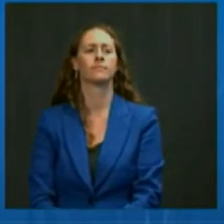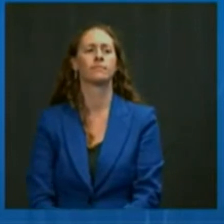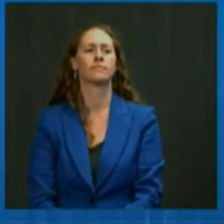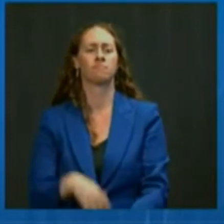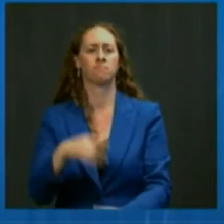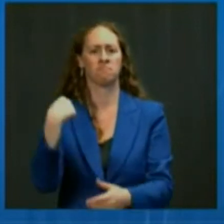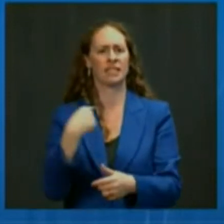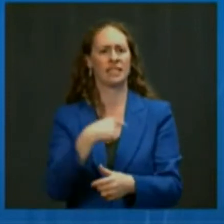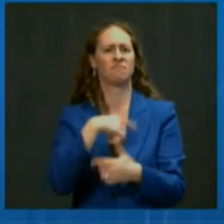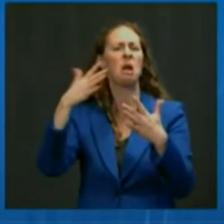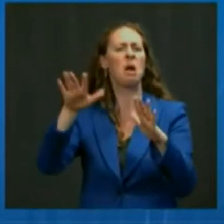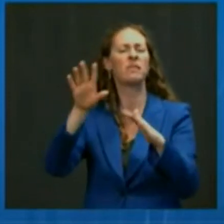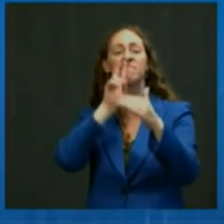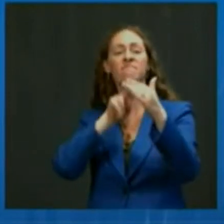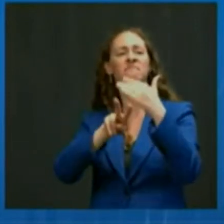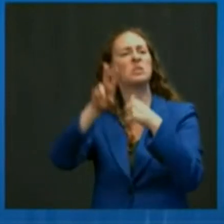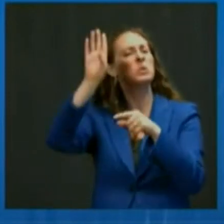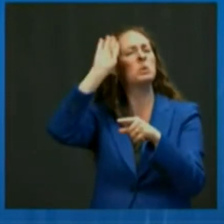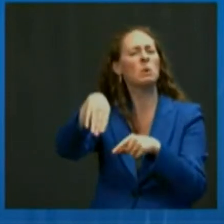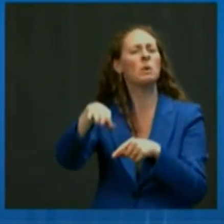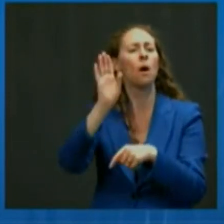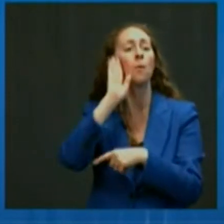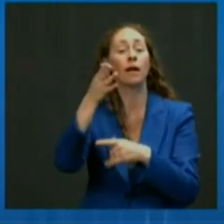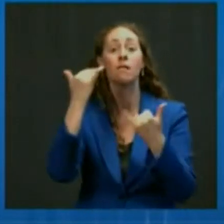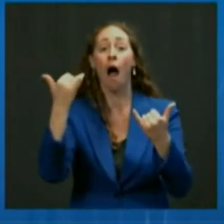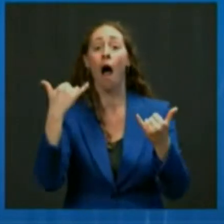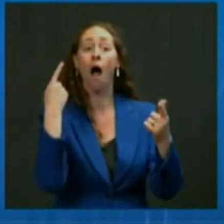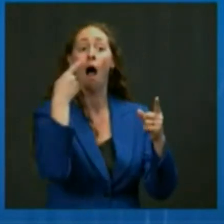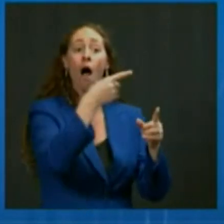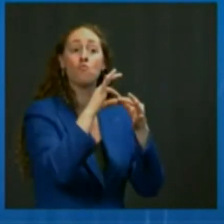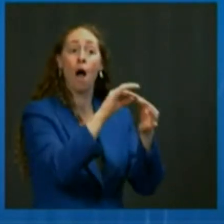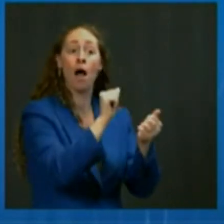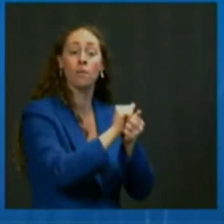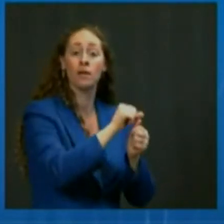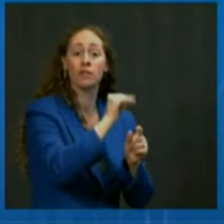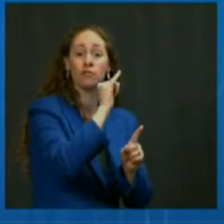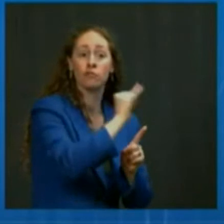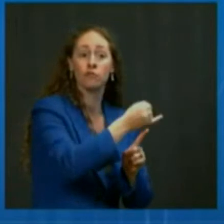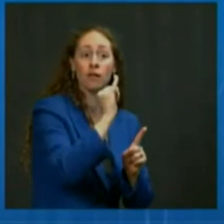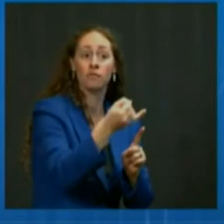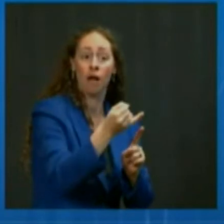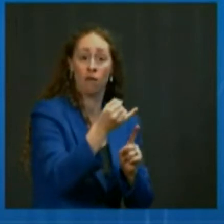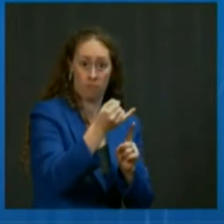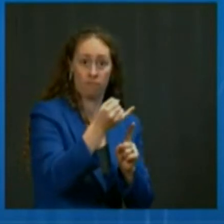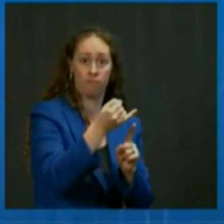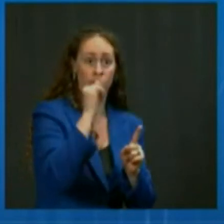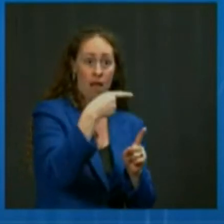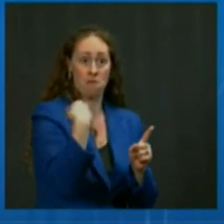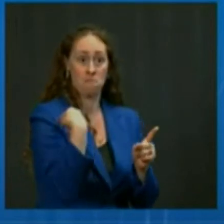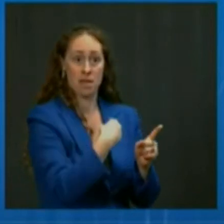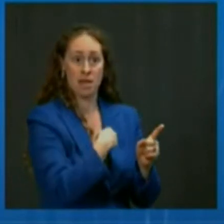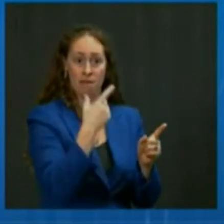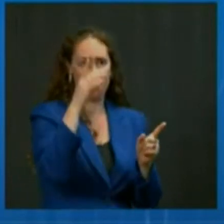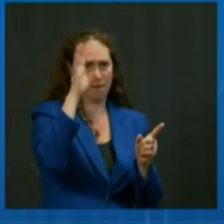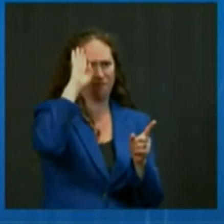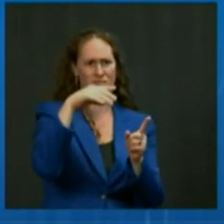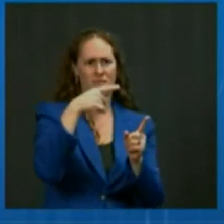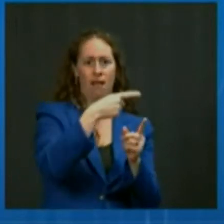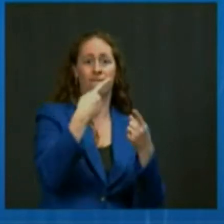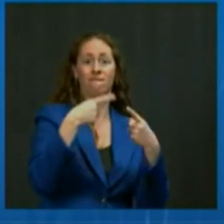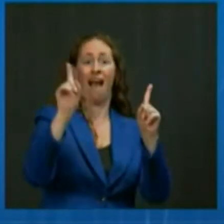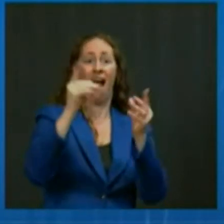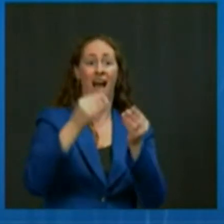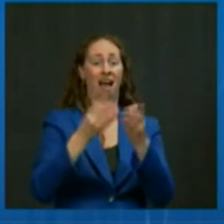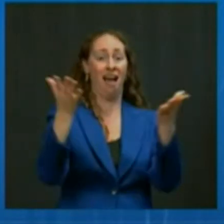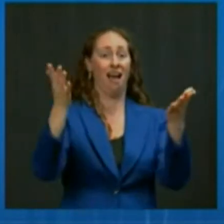US until March of 2021, and we expect more data on J&J in the coming weeks. With those data in